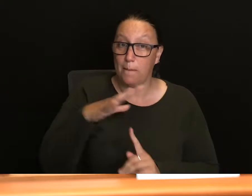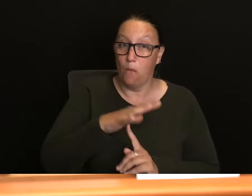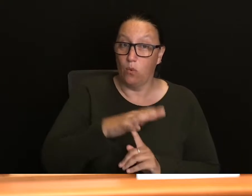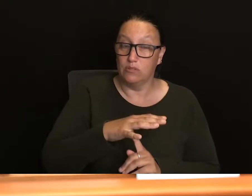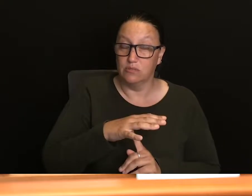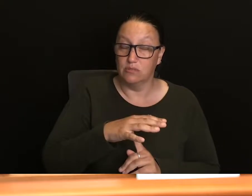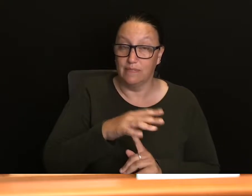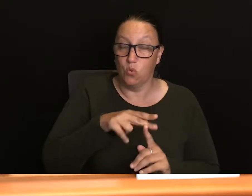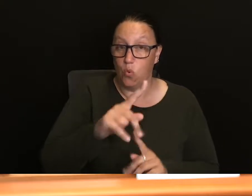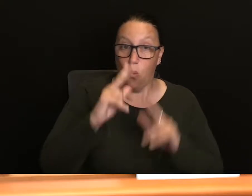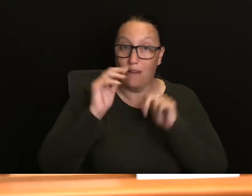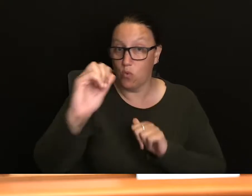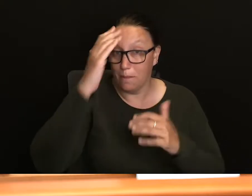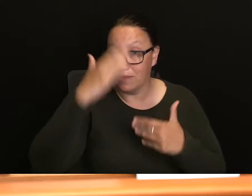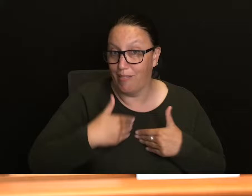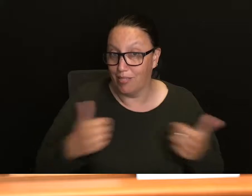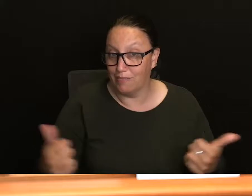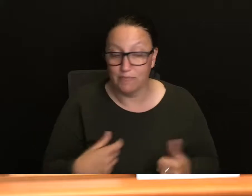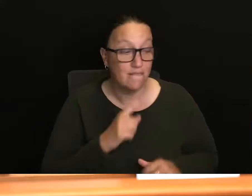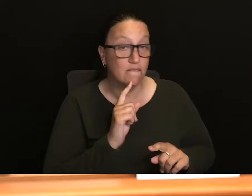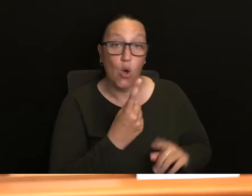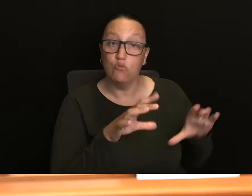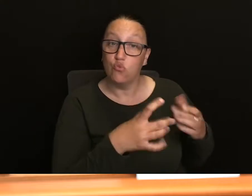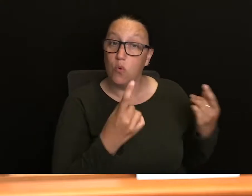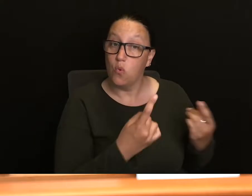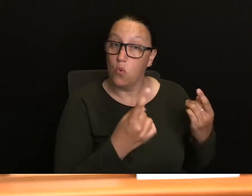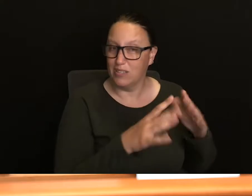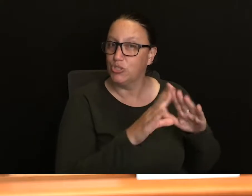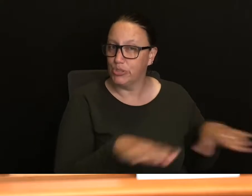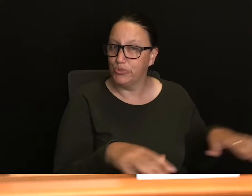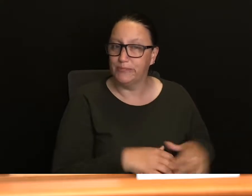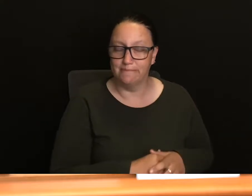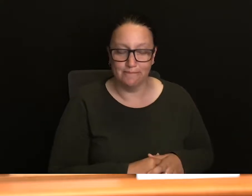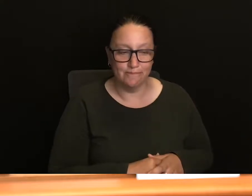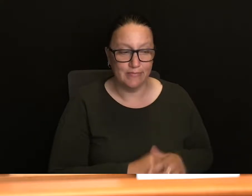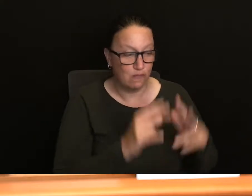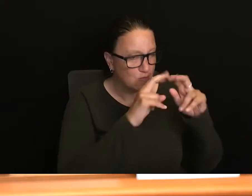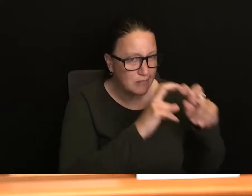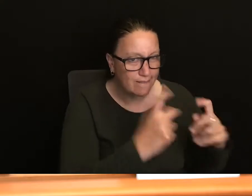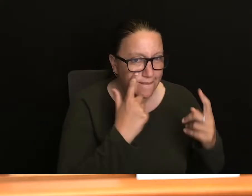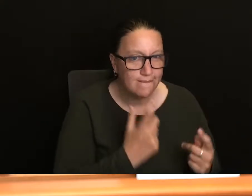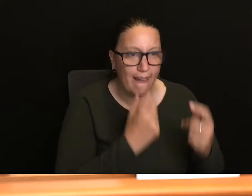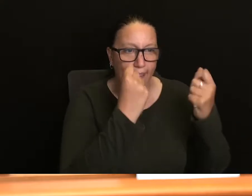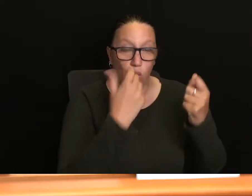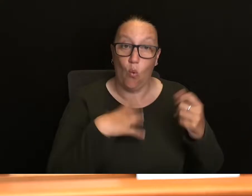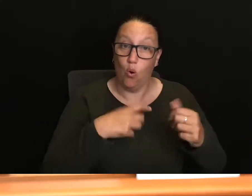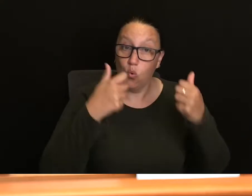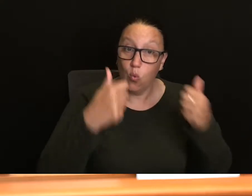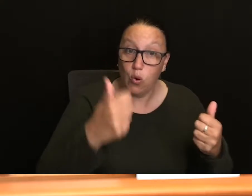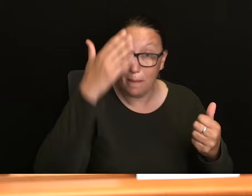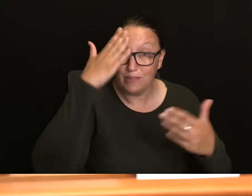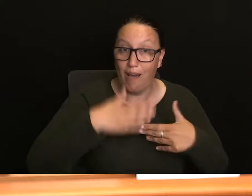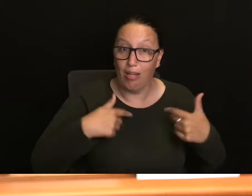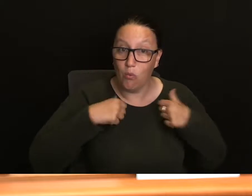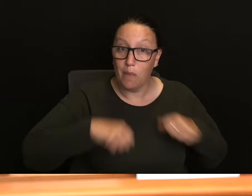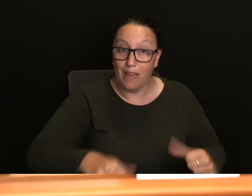health. First, I want to discuss mental health in children. Research shows that the foundation for lifelong mental